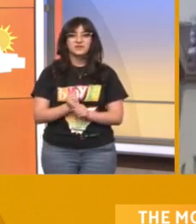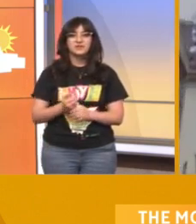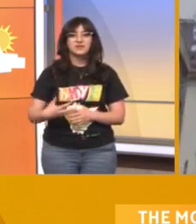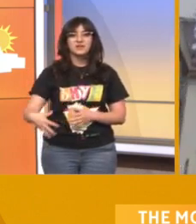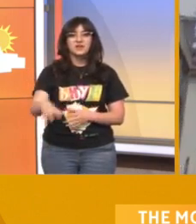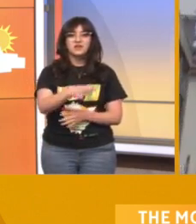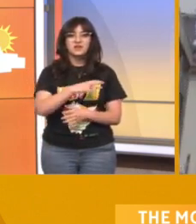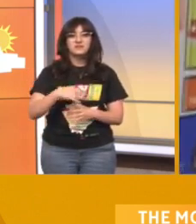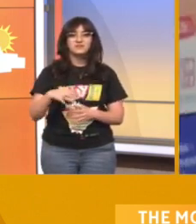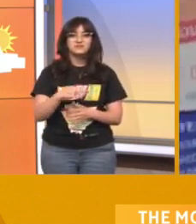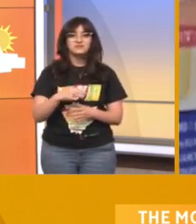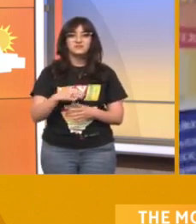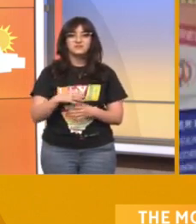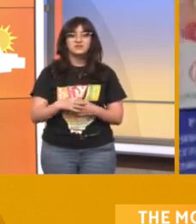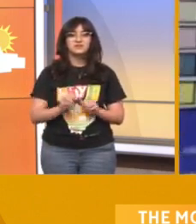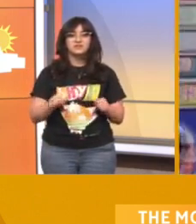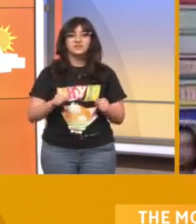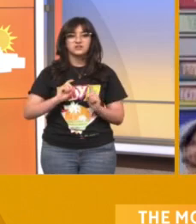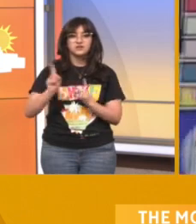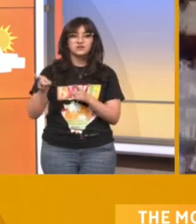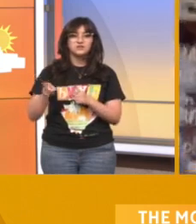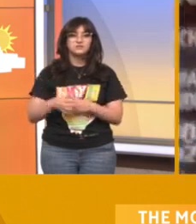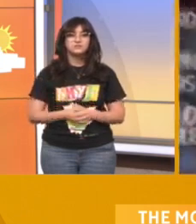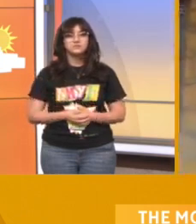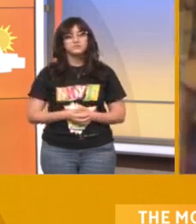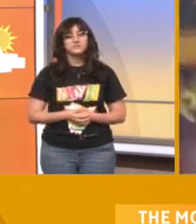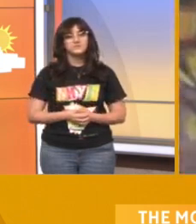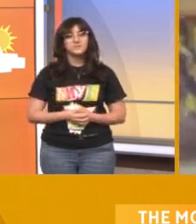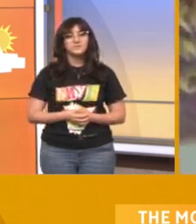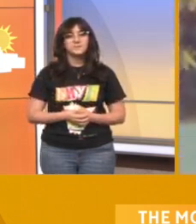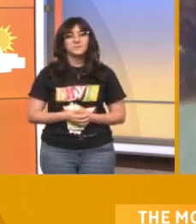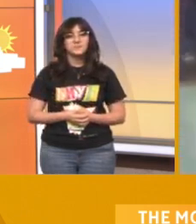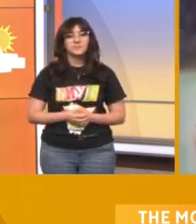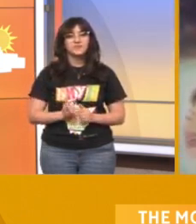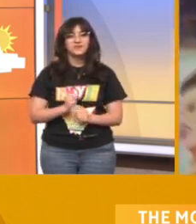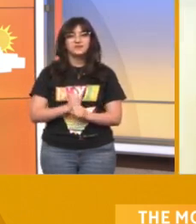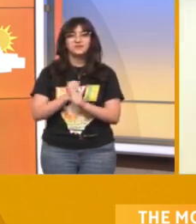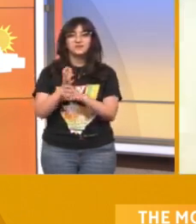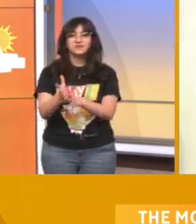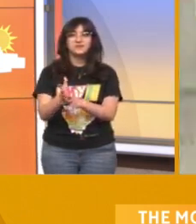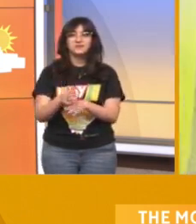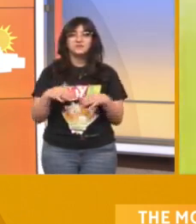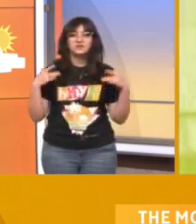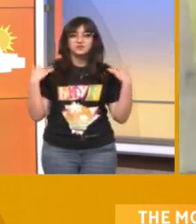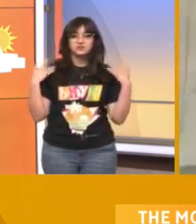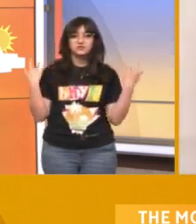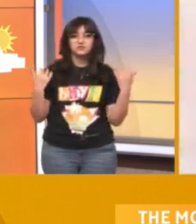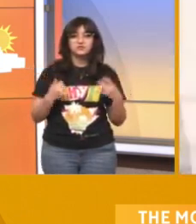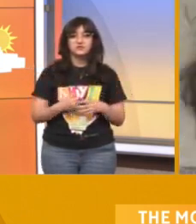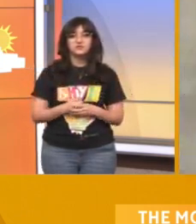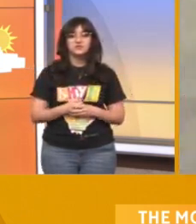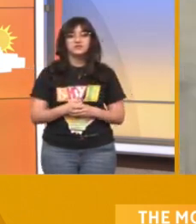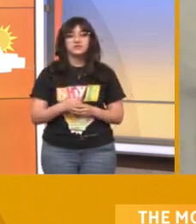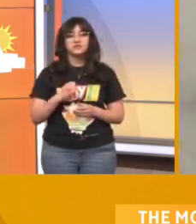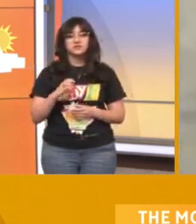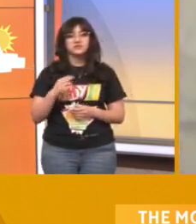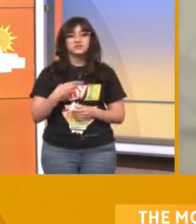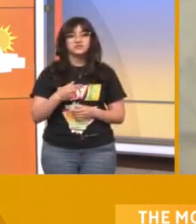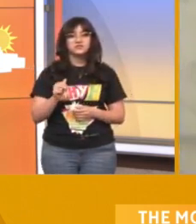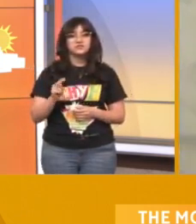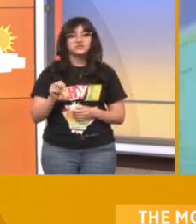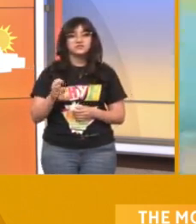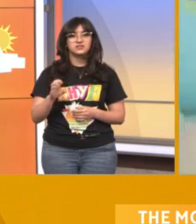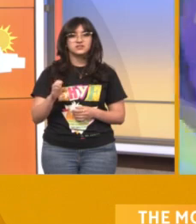possible, and more than that, give the youth an opportunity to get together